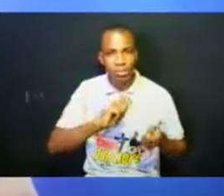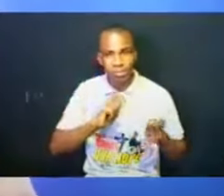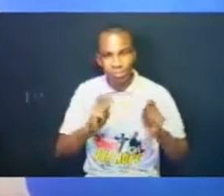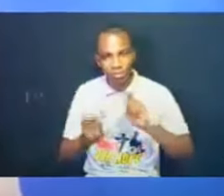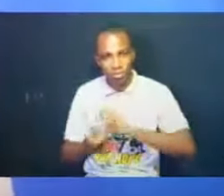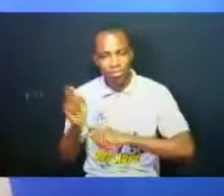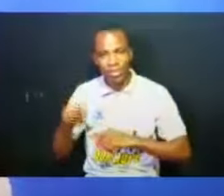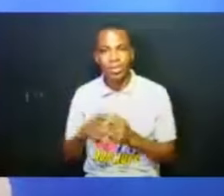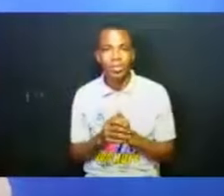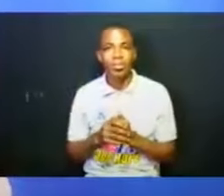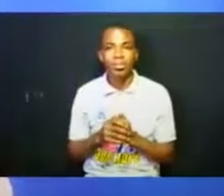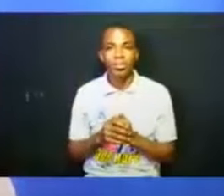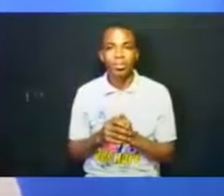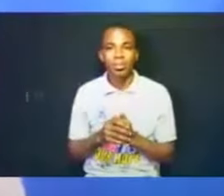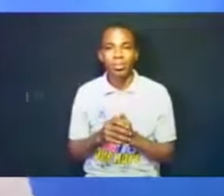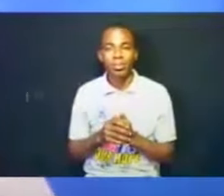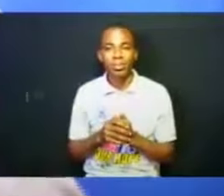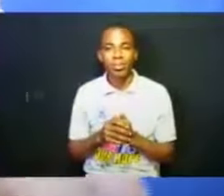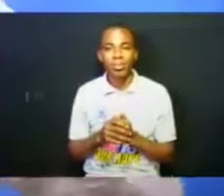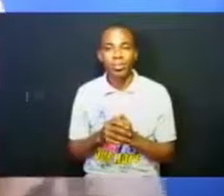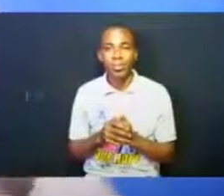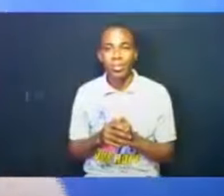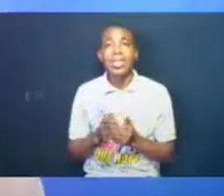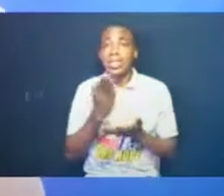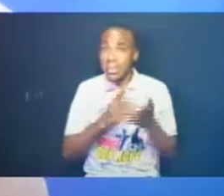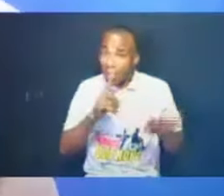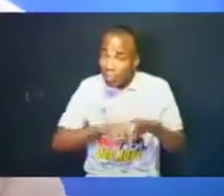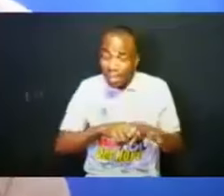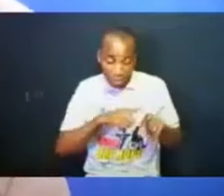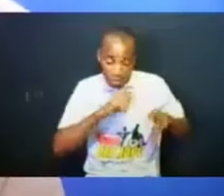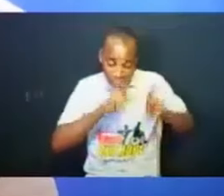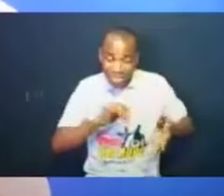of, the other person who is supposed to be the offender has no idea.